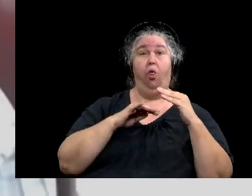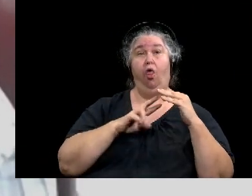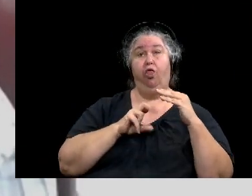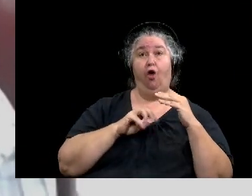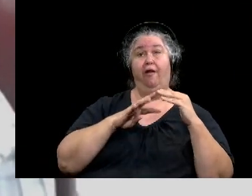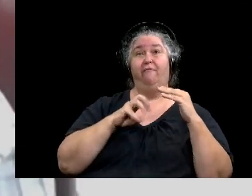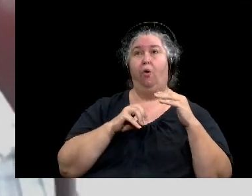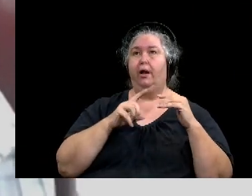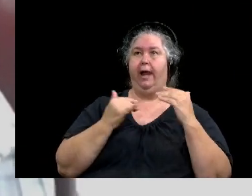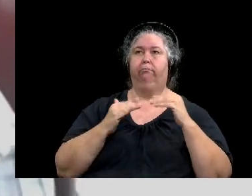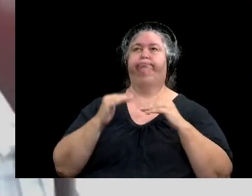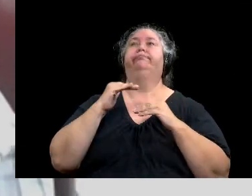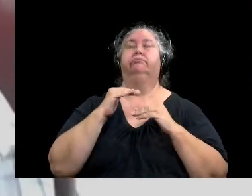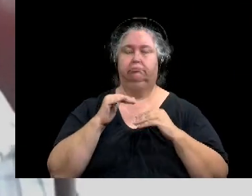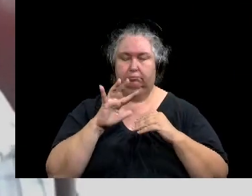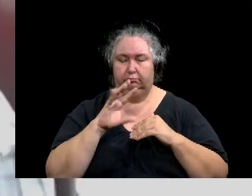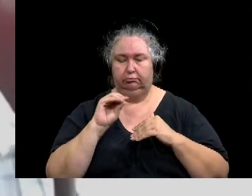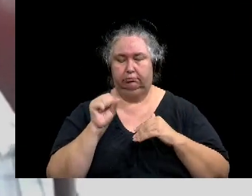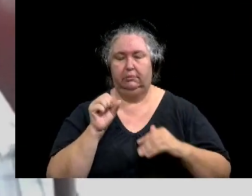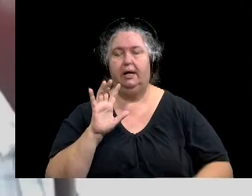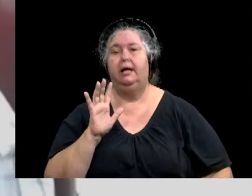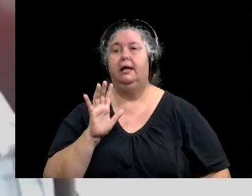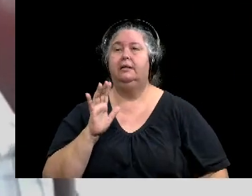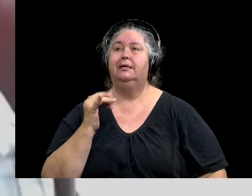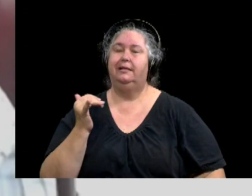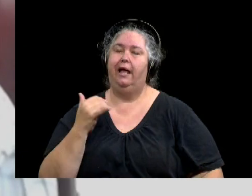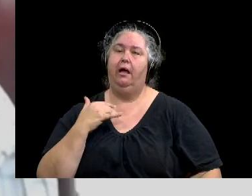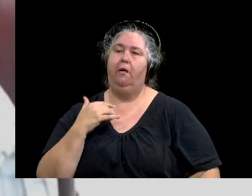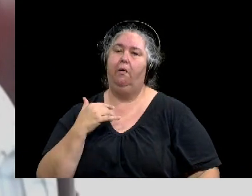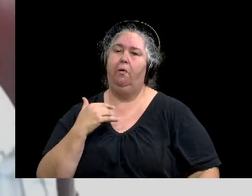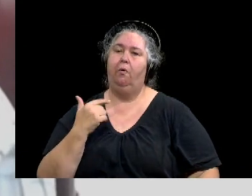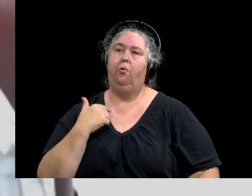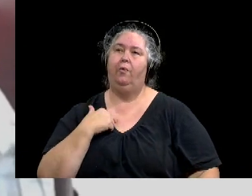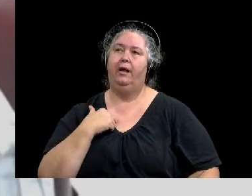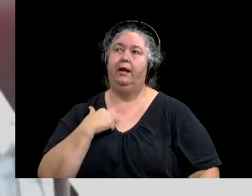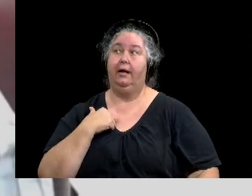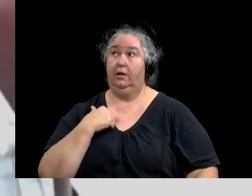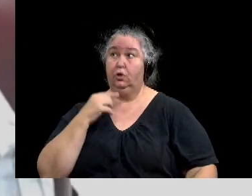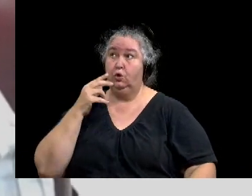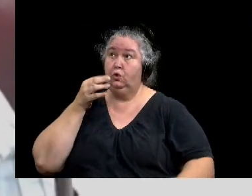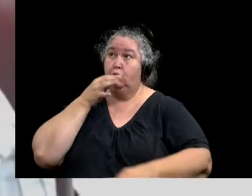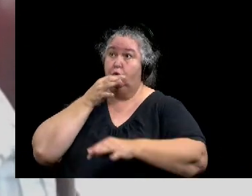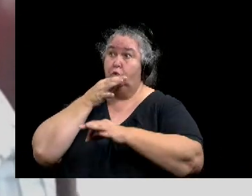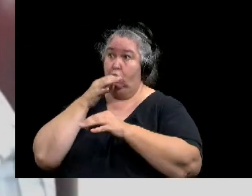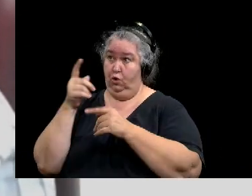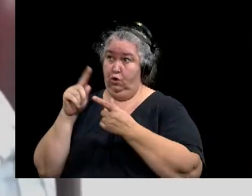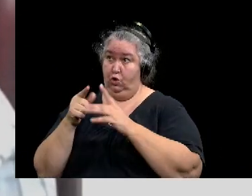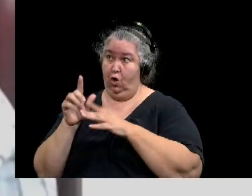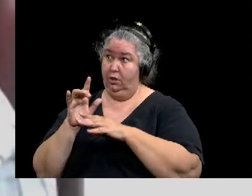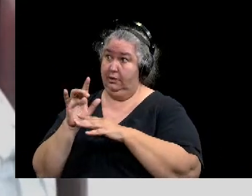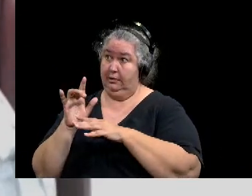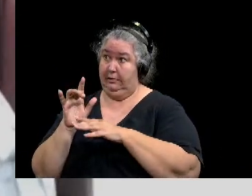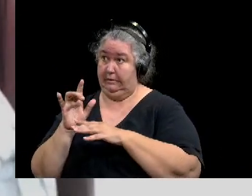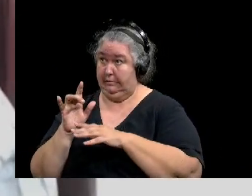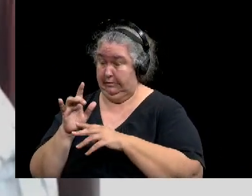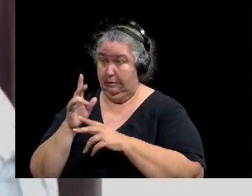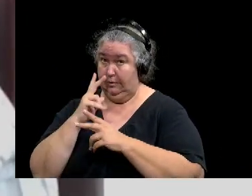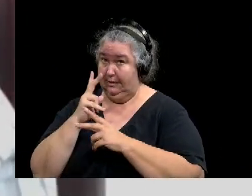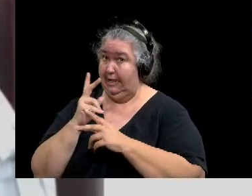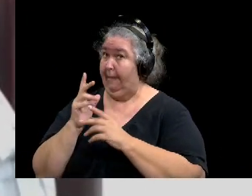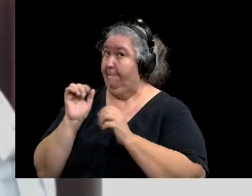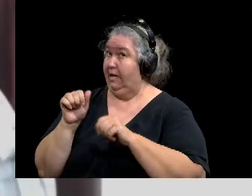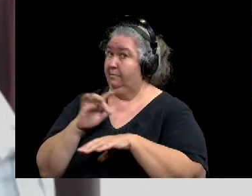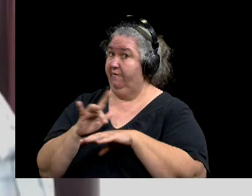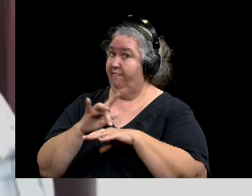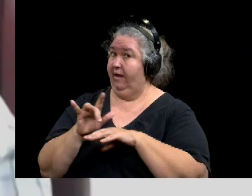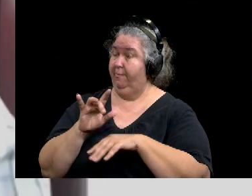present time to begin to administer COVID-19 vaccines as they become available across our associates and our